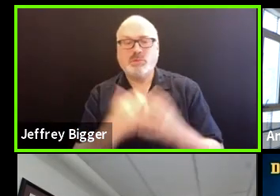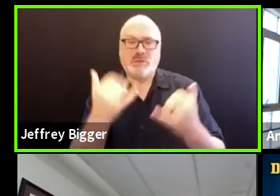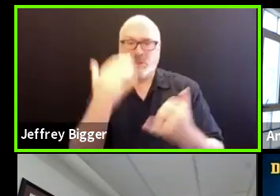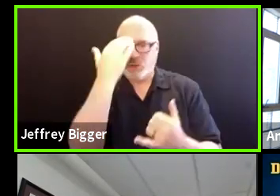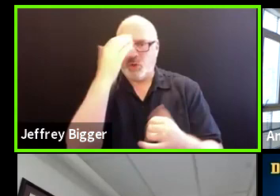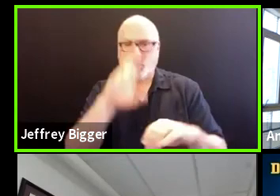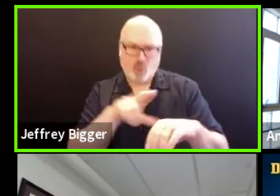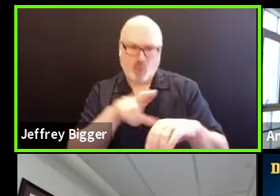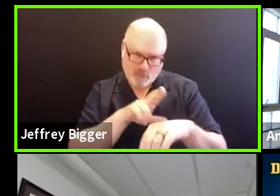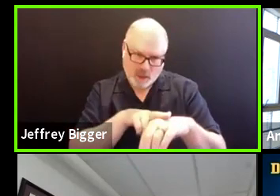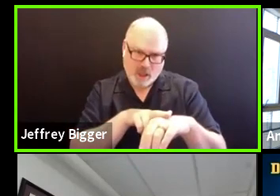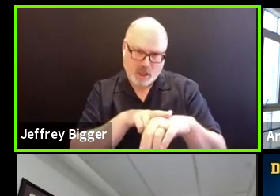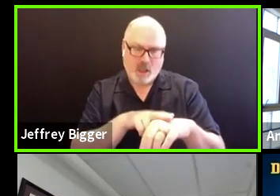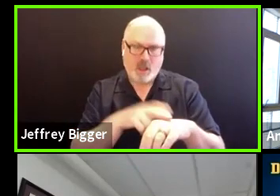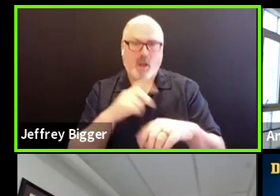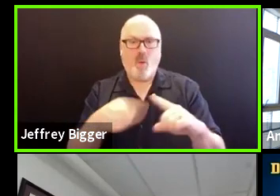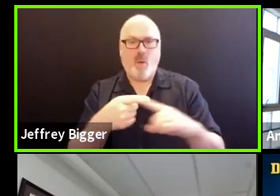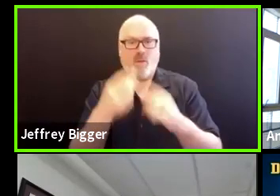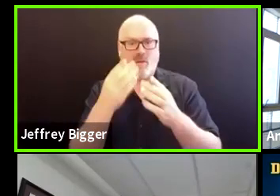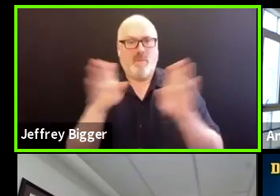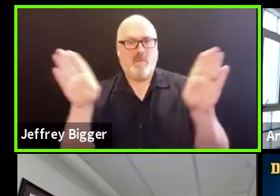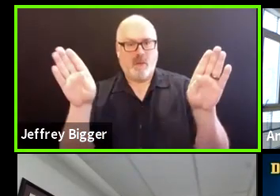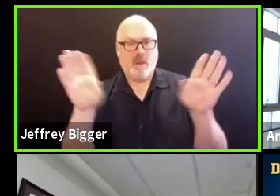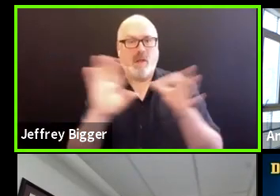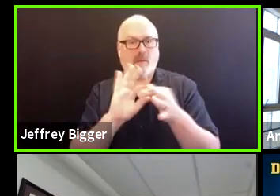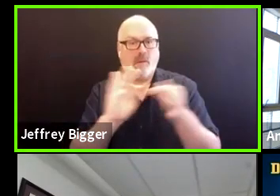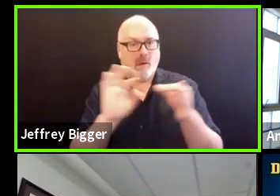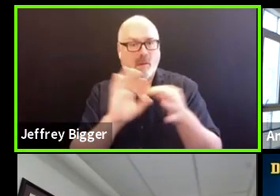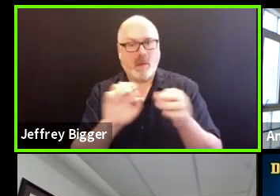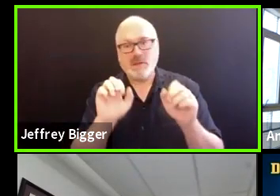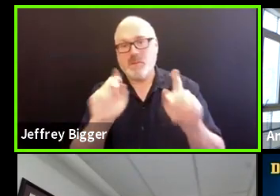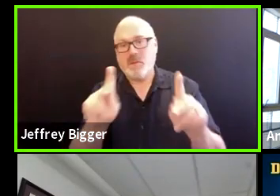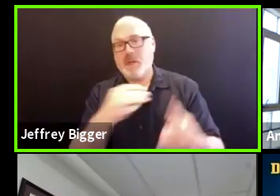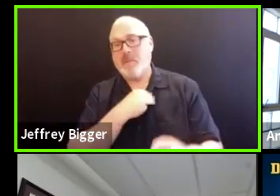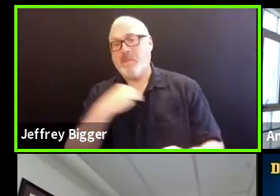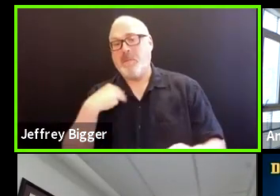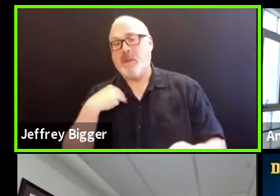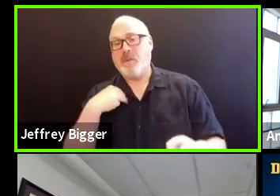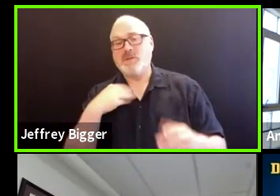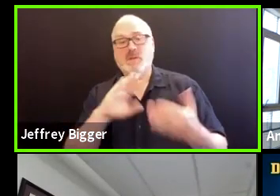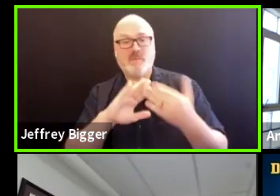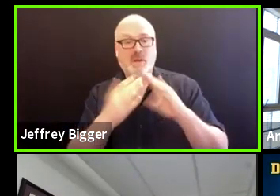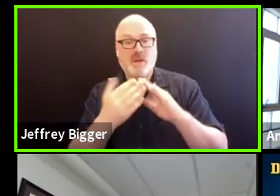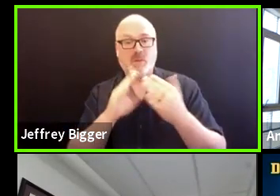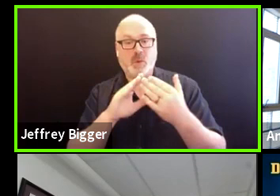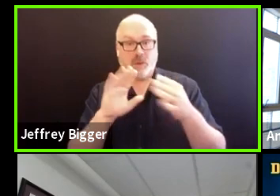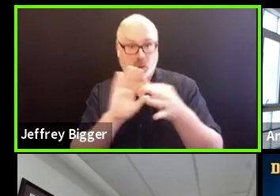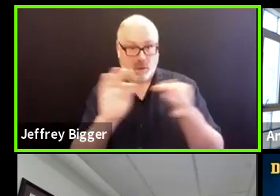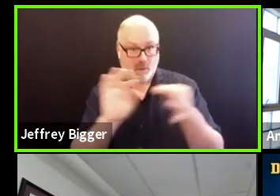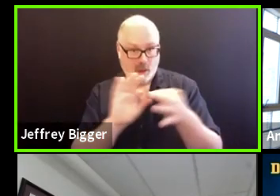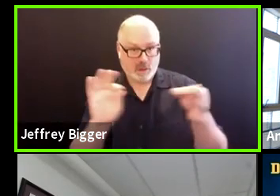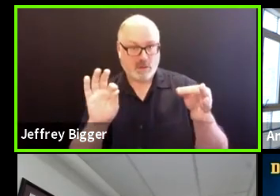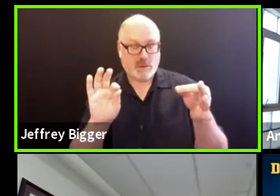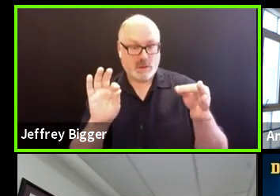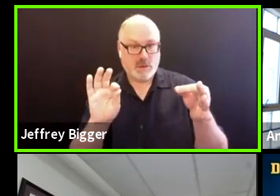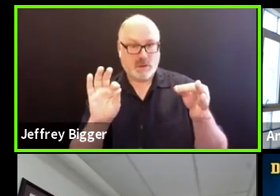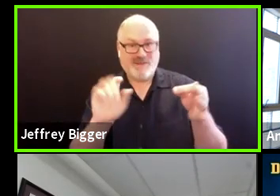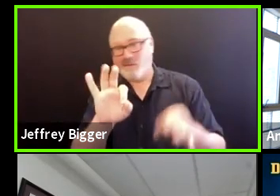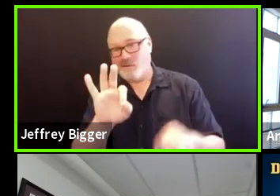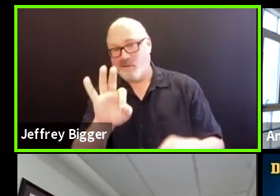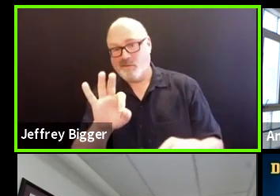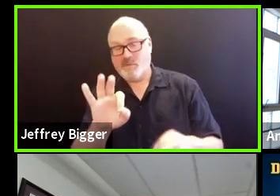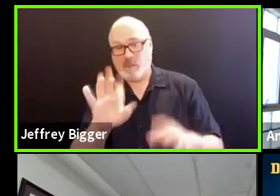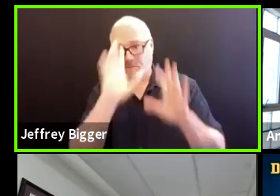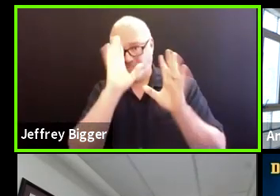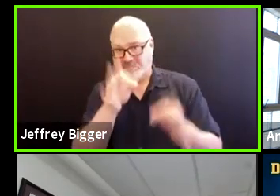normally when we do public comment and allow members of the community to comment on if they so choose